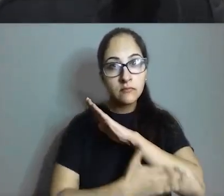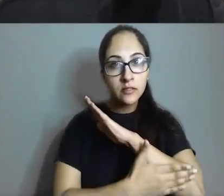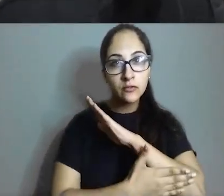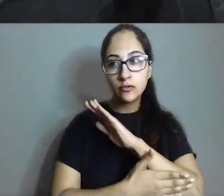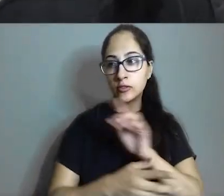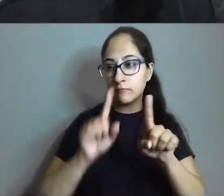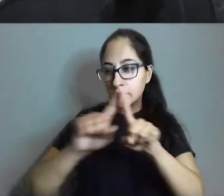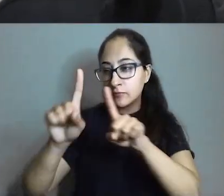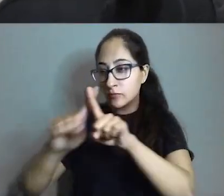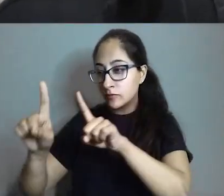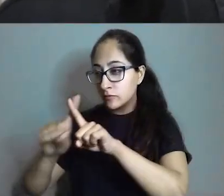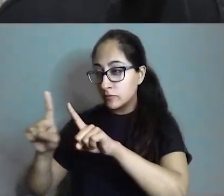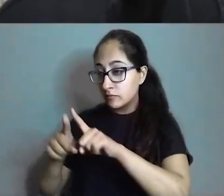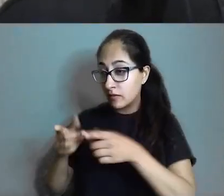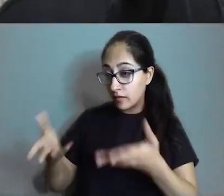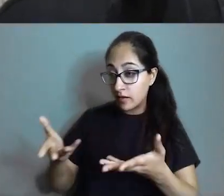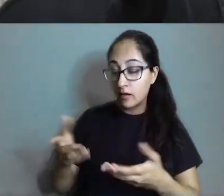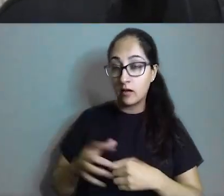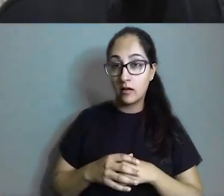and